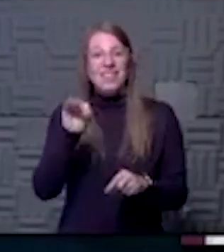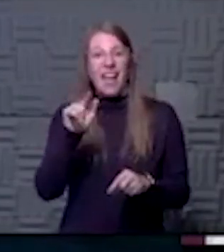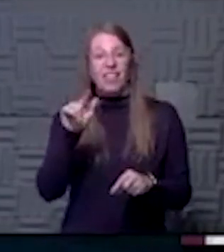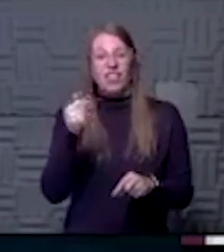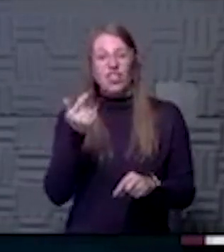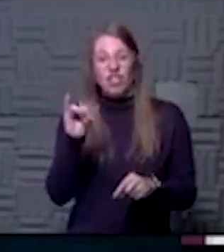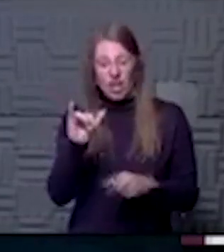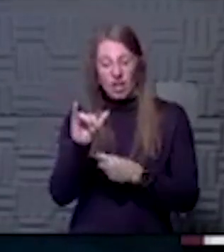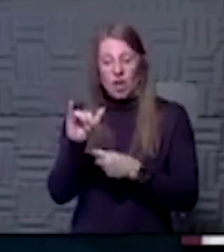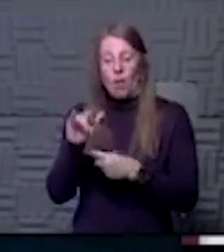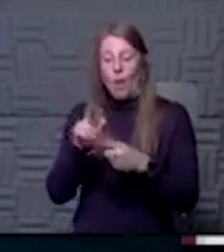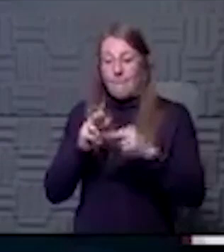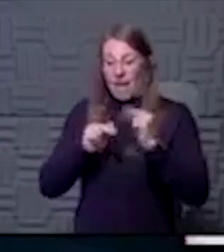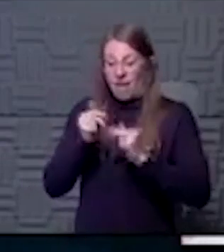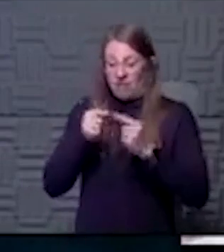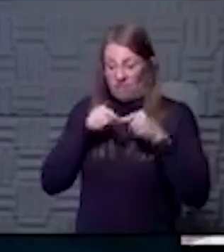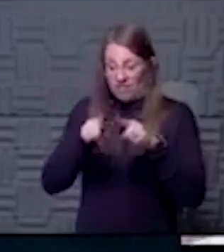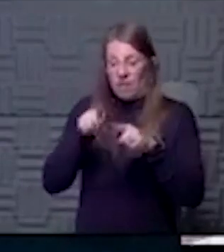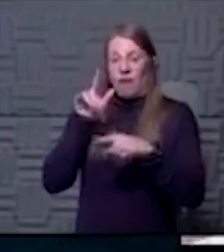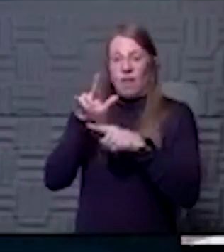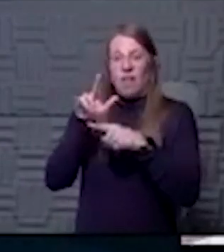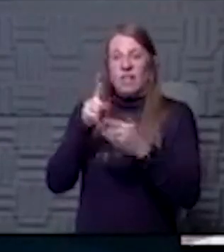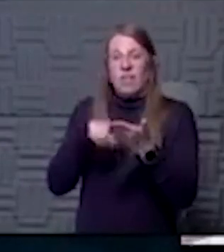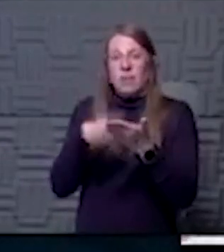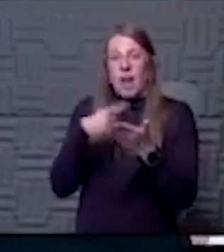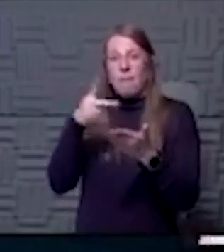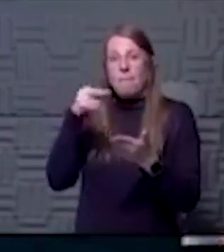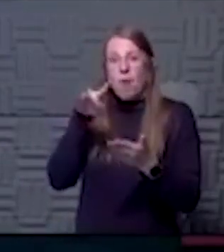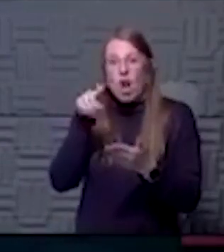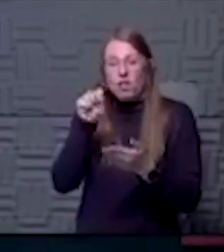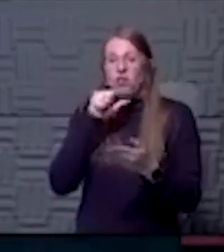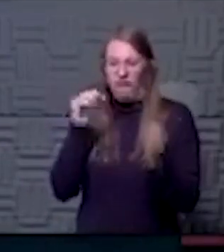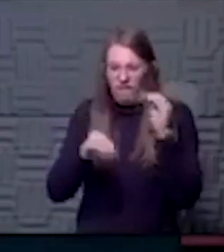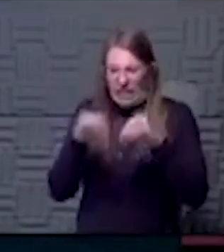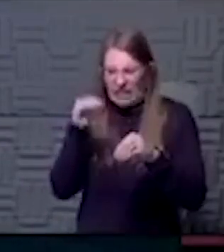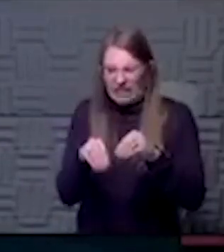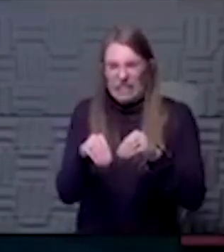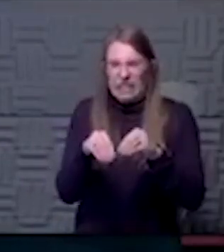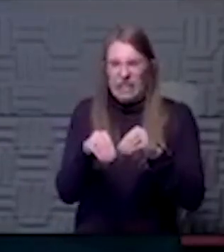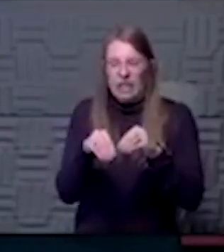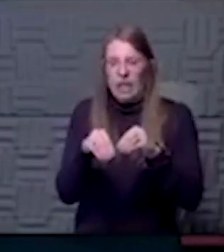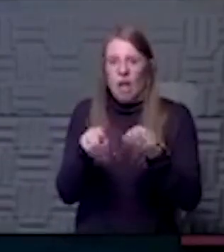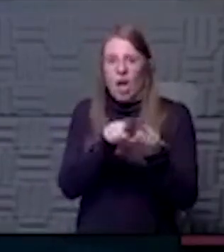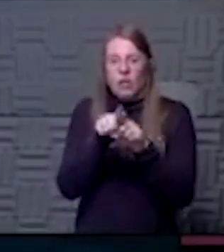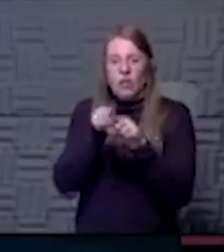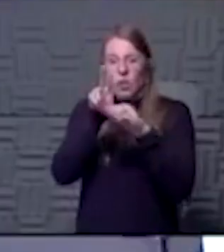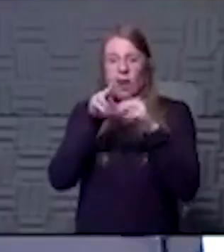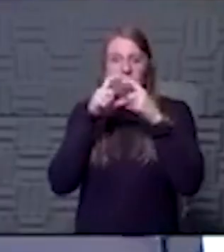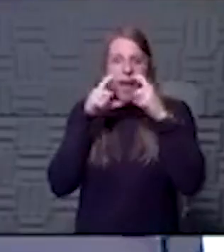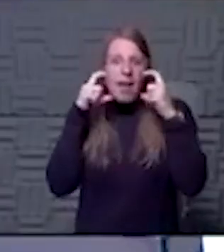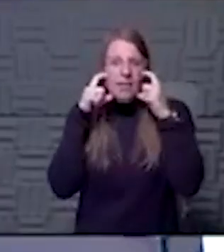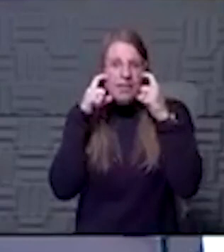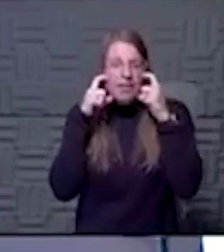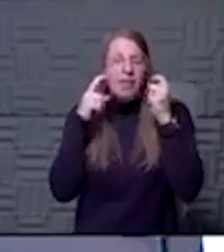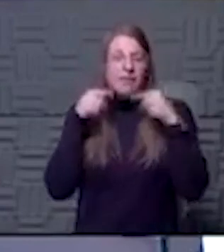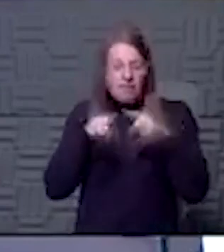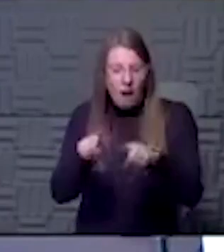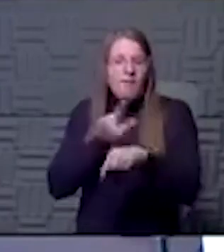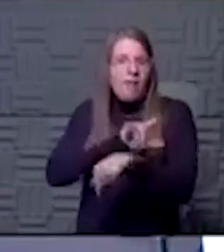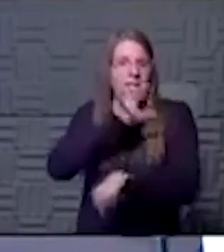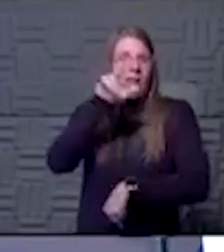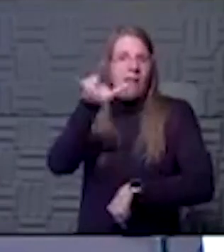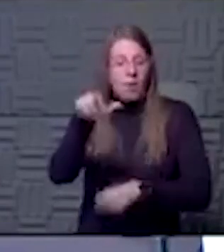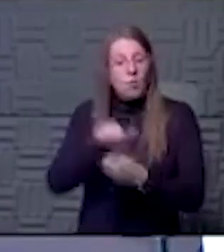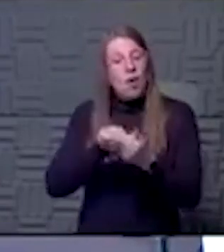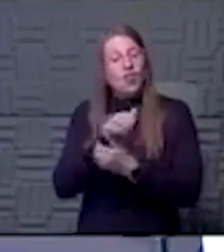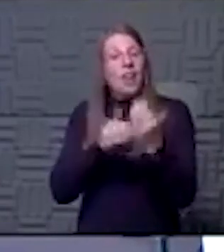the airplane while we fly it, and sometimes the parts don't fit. So. and we're wearing masks while we're doing it. And we're wearing a mask while we're doing it. That's right. And